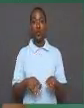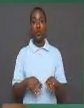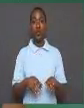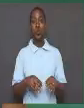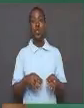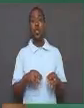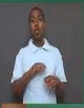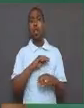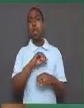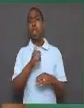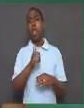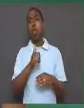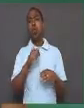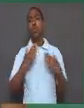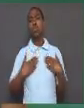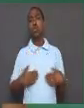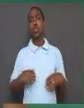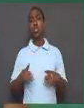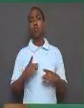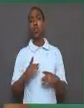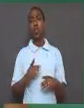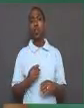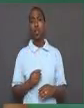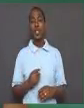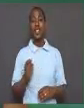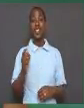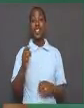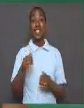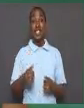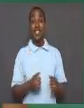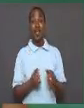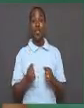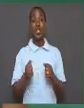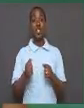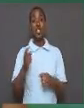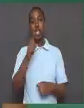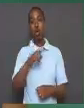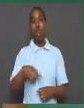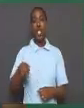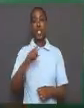the rest of the body is called systemic circulation.